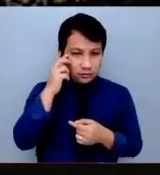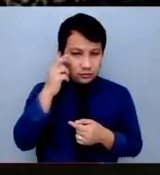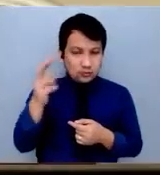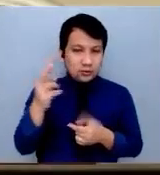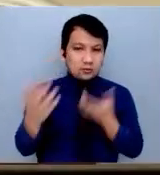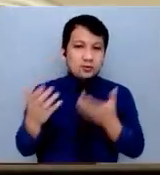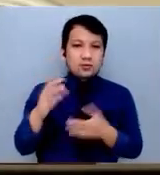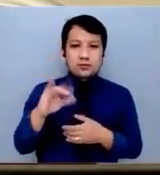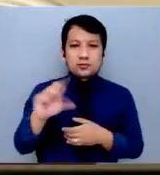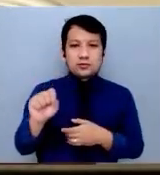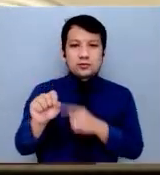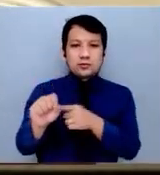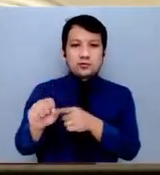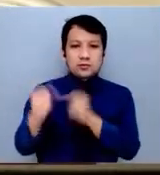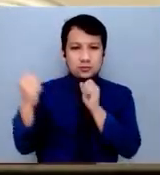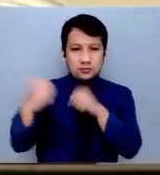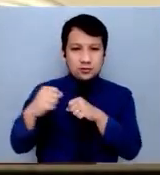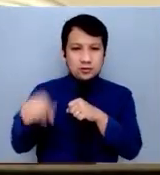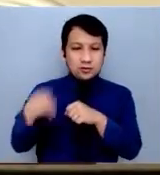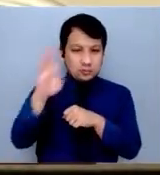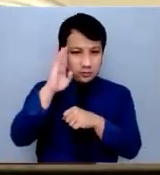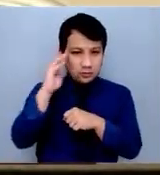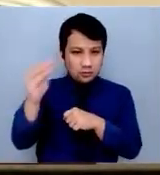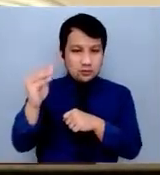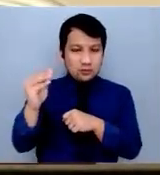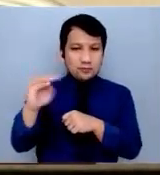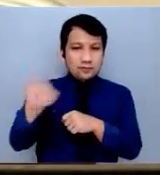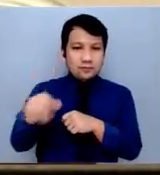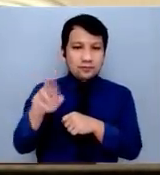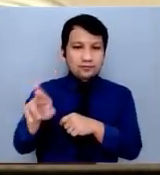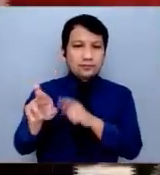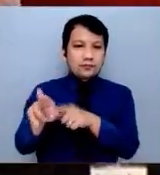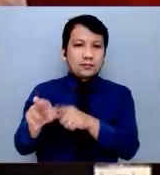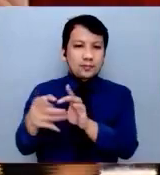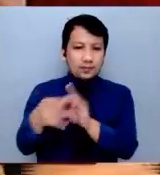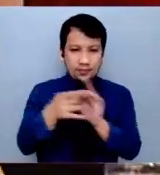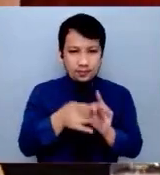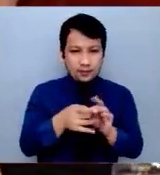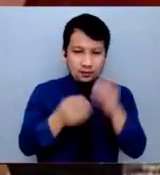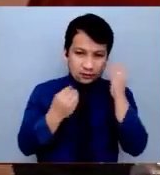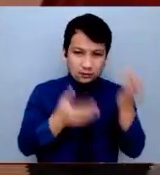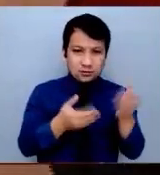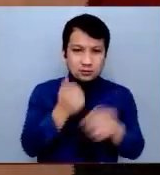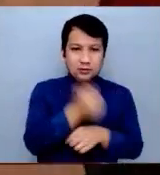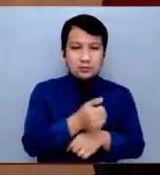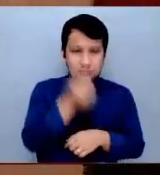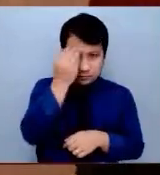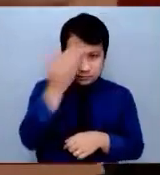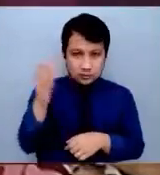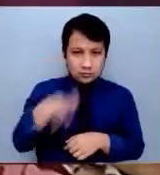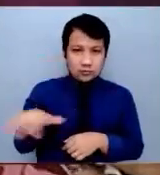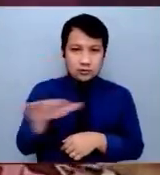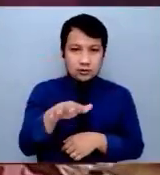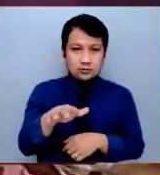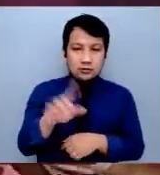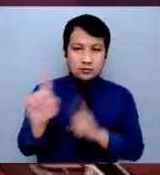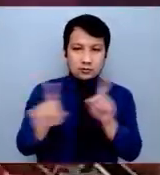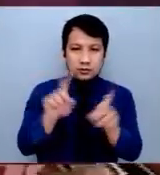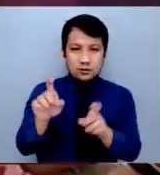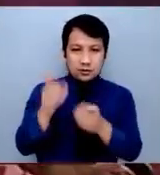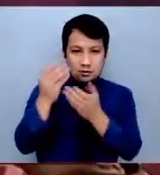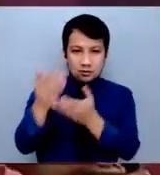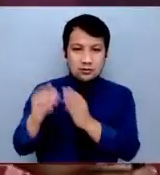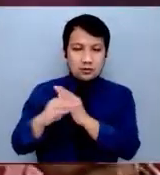of Staff at Spokesman ni Marcos Jr. Kaugnay naman yan ang binasurang petisyon ni Rodriguez para makasali siya sa pagdepensa